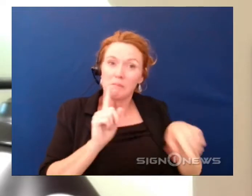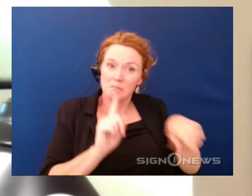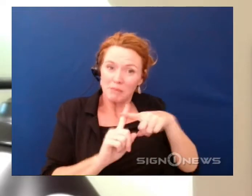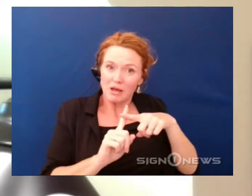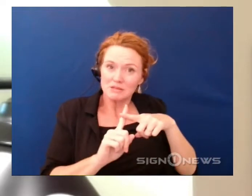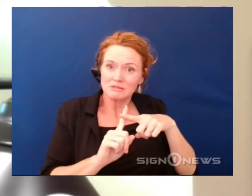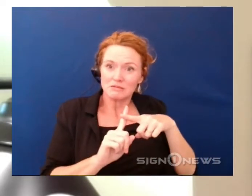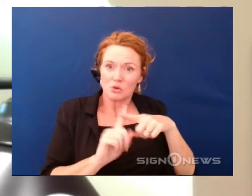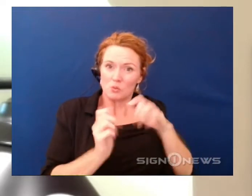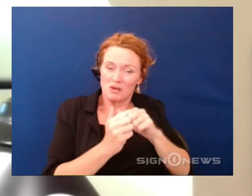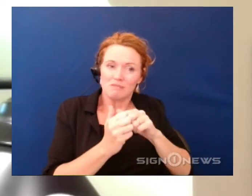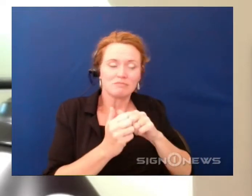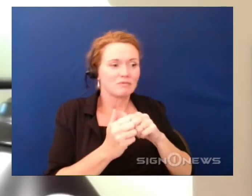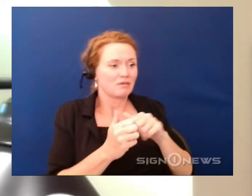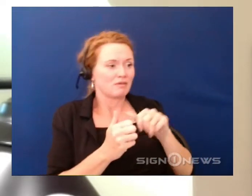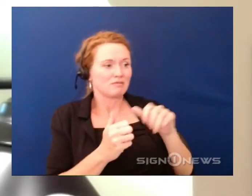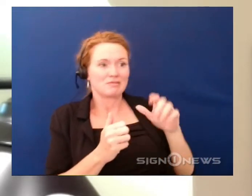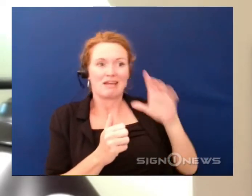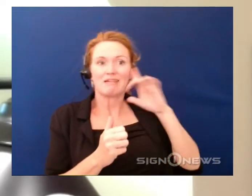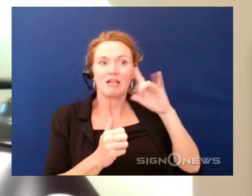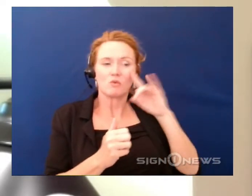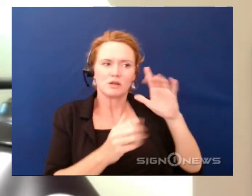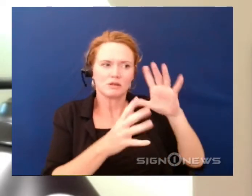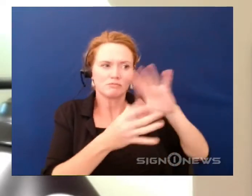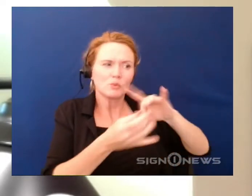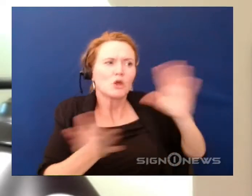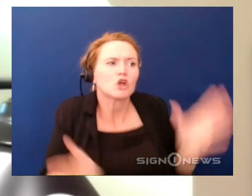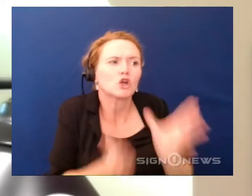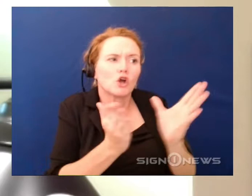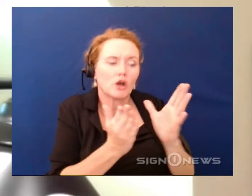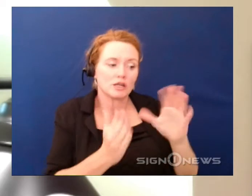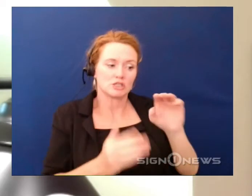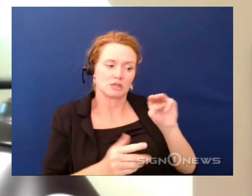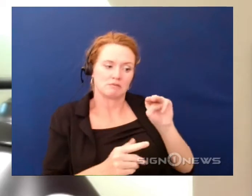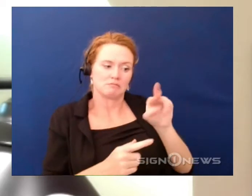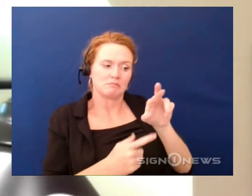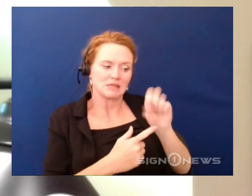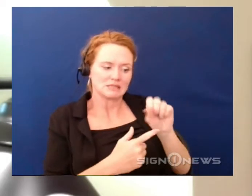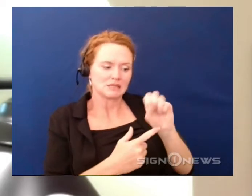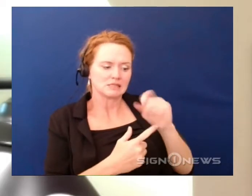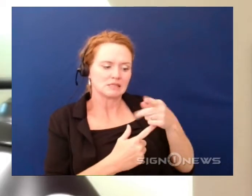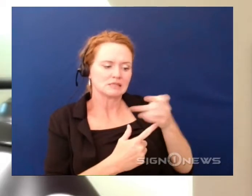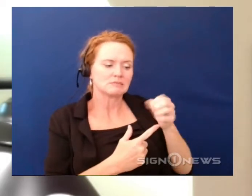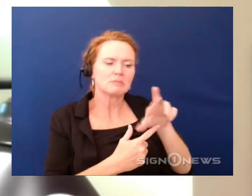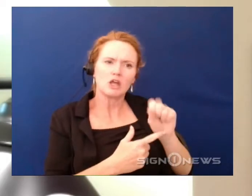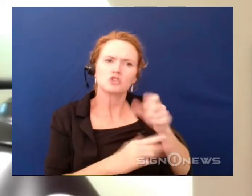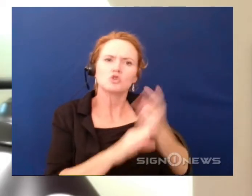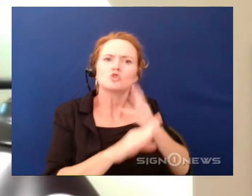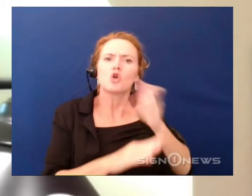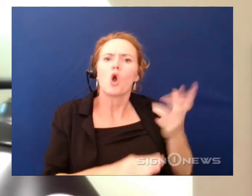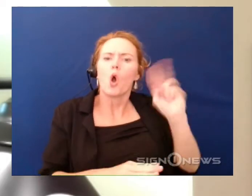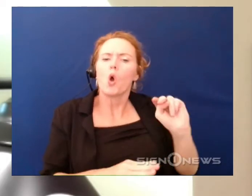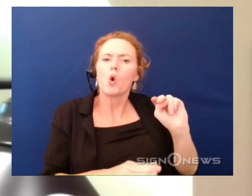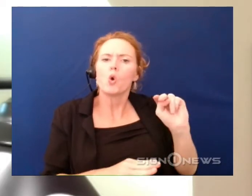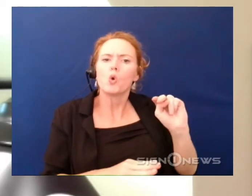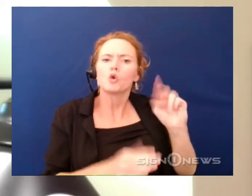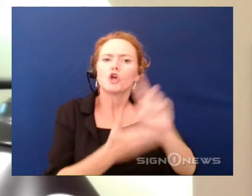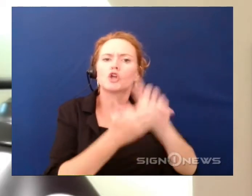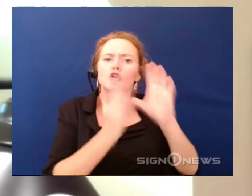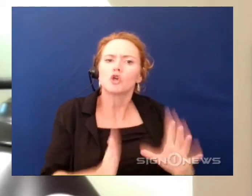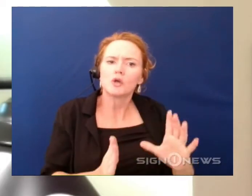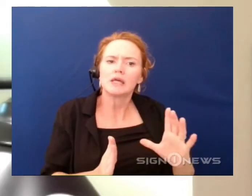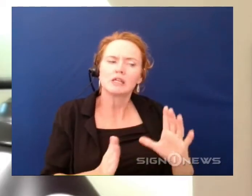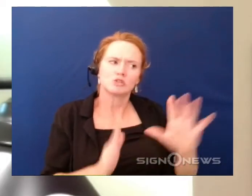California court. In the brief, we urge the court to allow Ms. Spears to choose her own attorney to represent her in her conservatorship